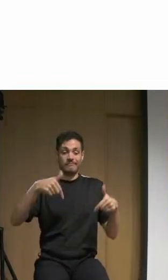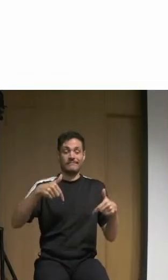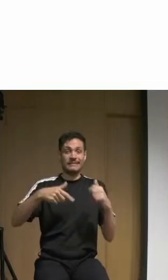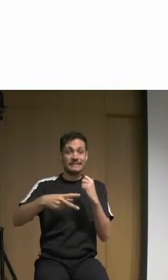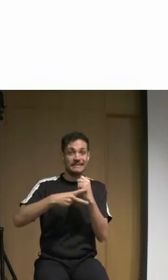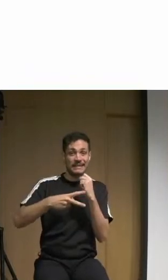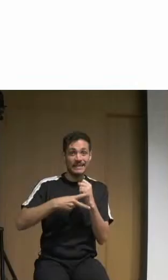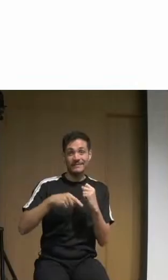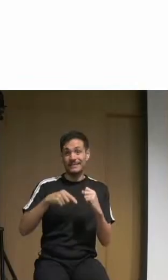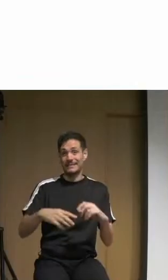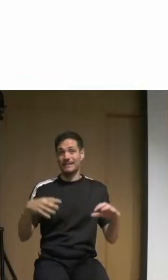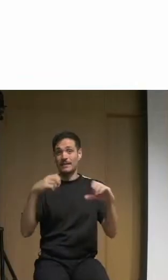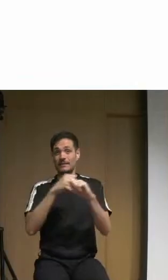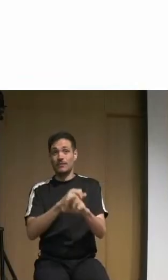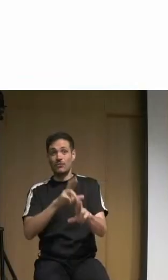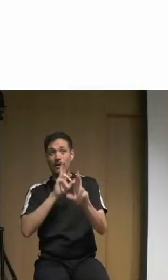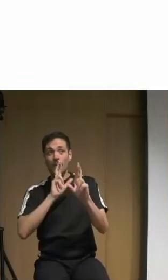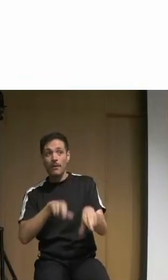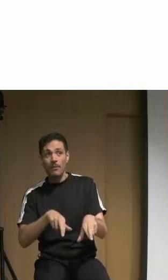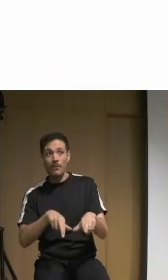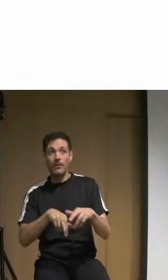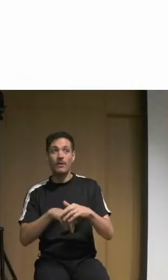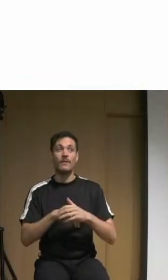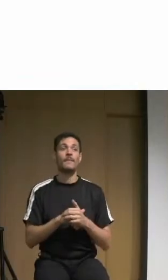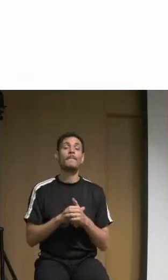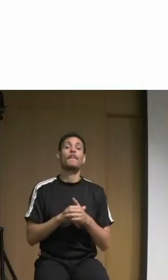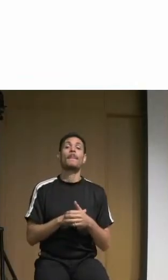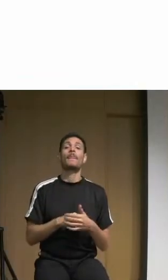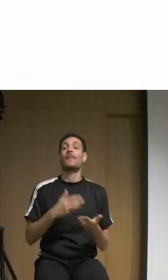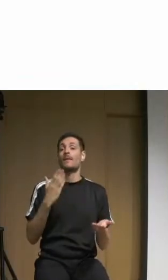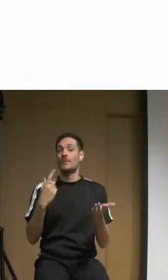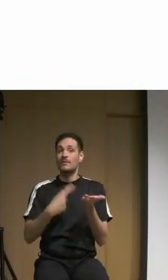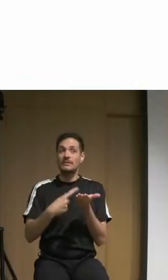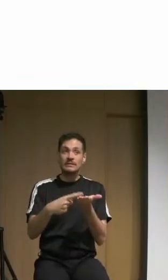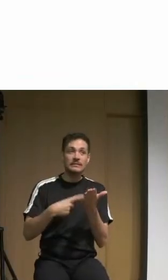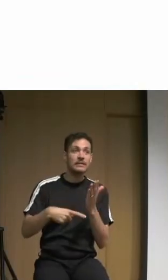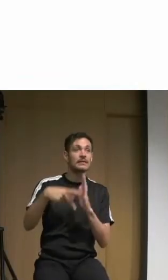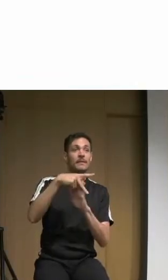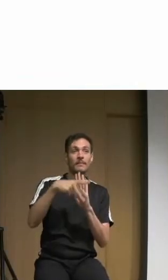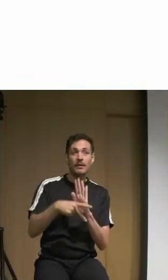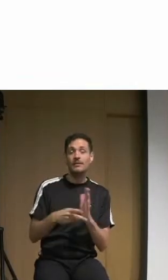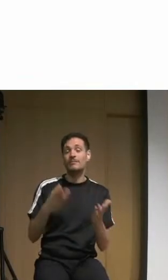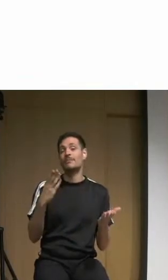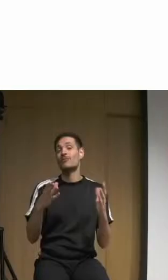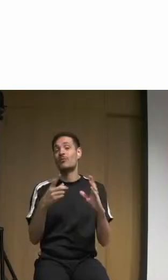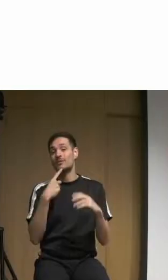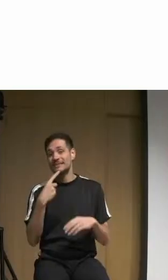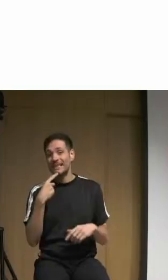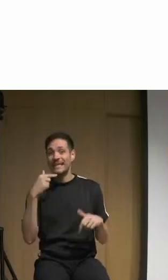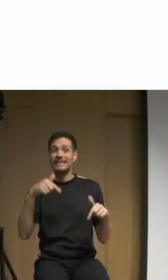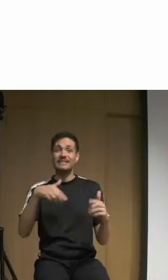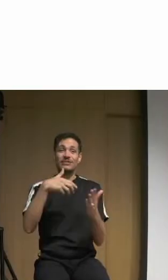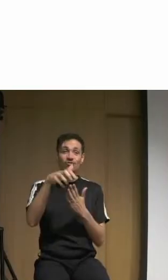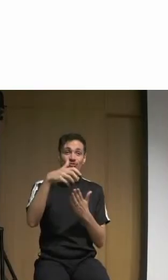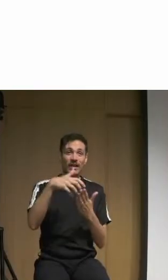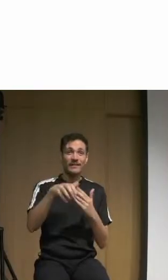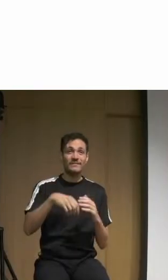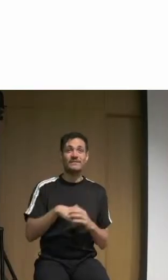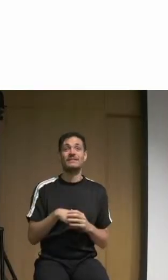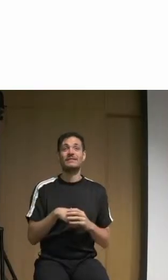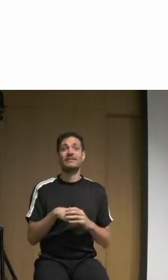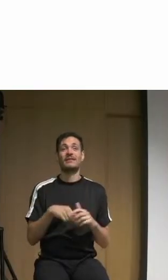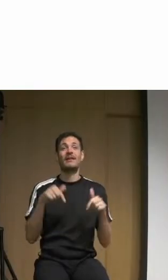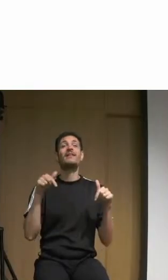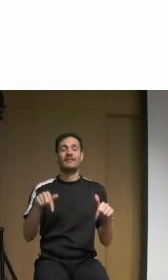Is it now, even if we're not calling it policy, even if we're saying it's a draft, is it now part of a